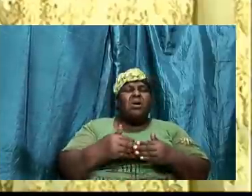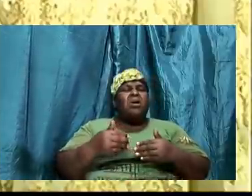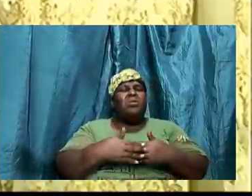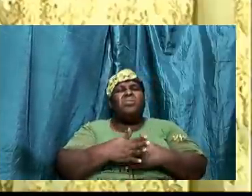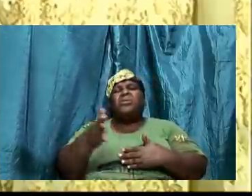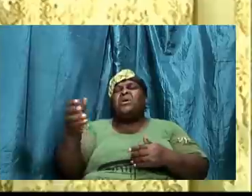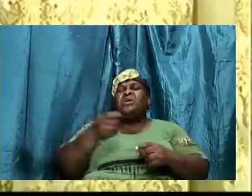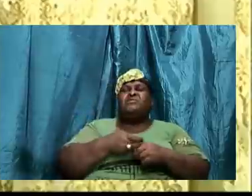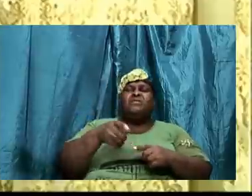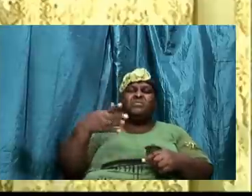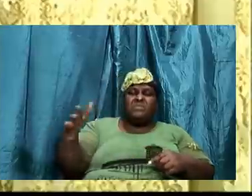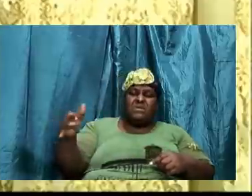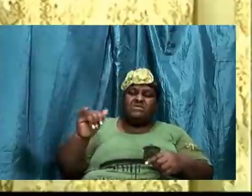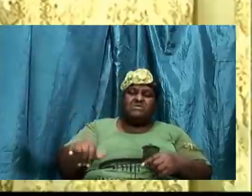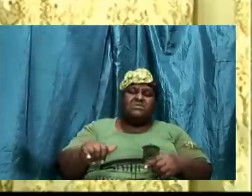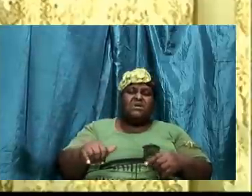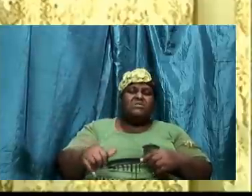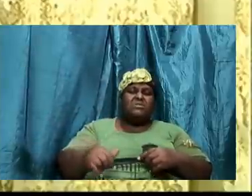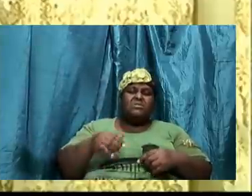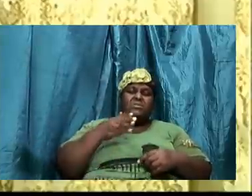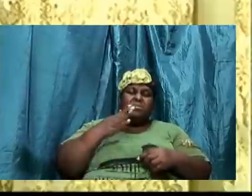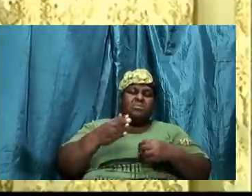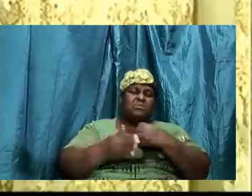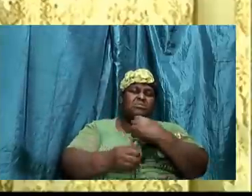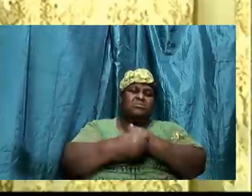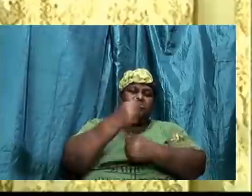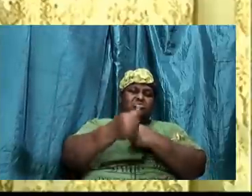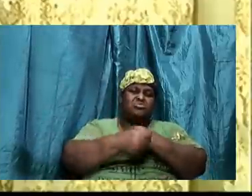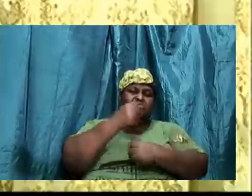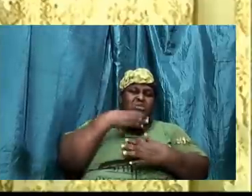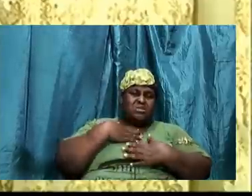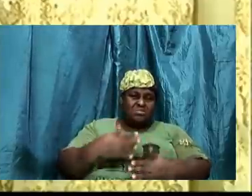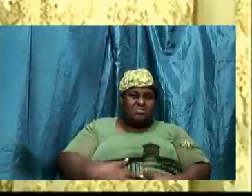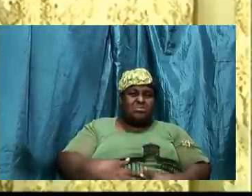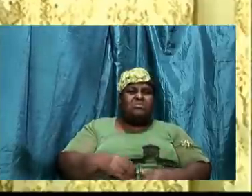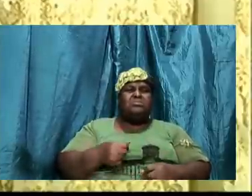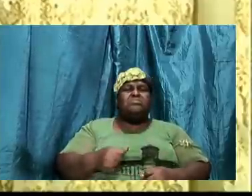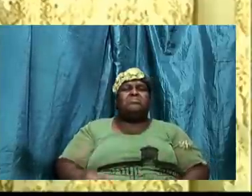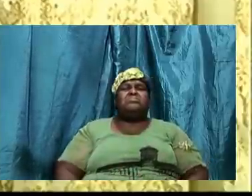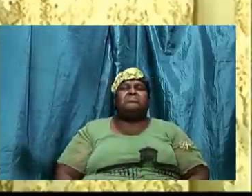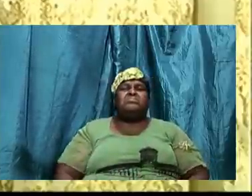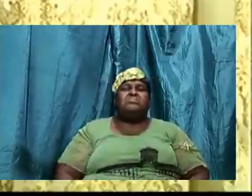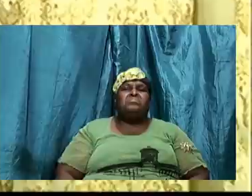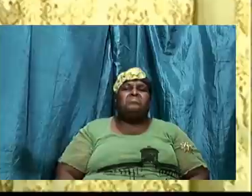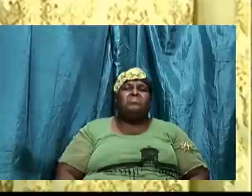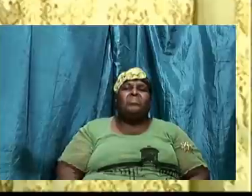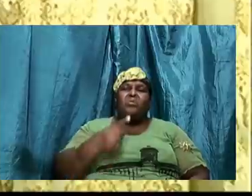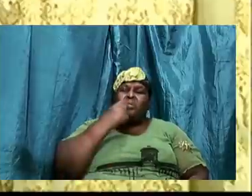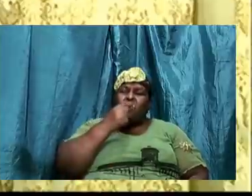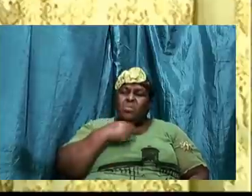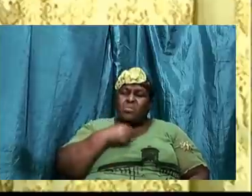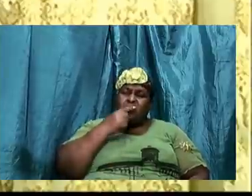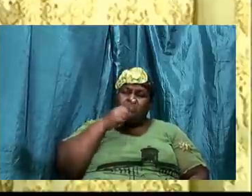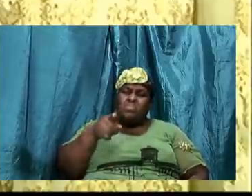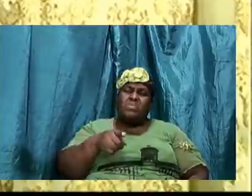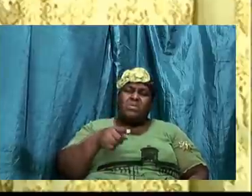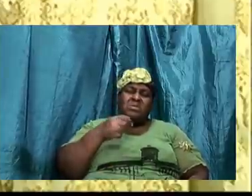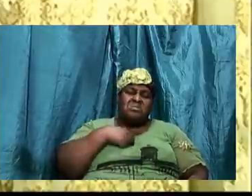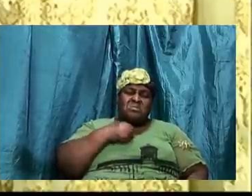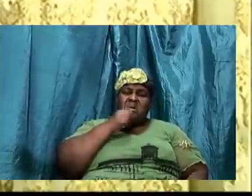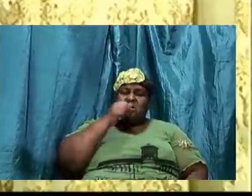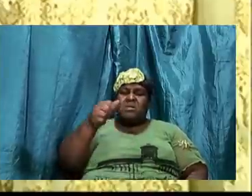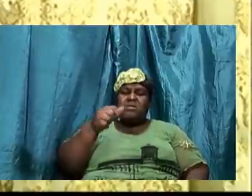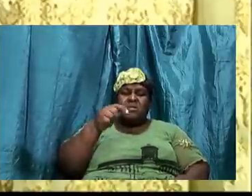man defile the temple of God, right, him shall God destroy. Who am I? I am the temple